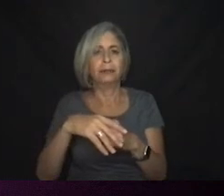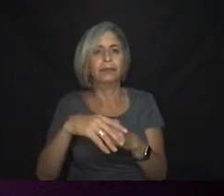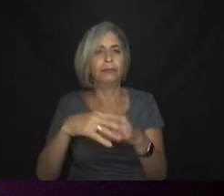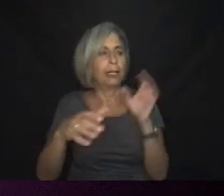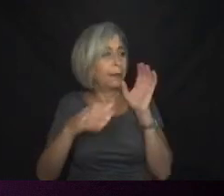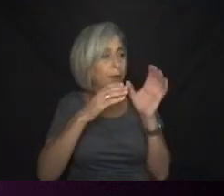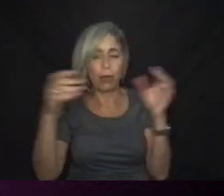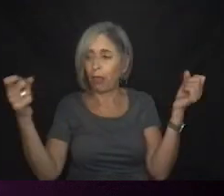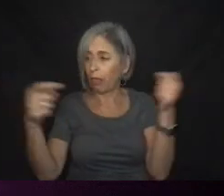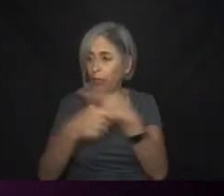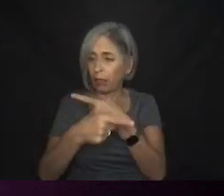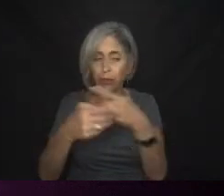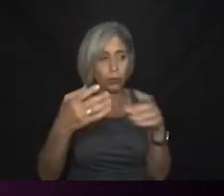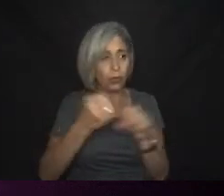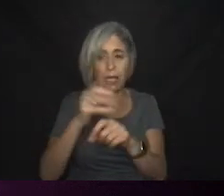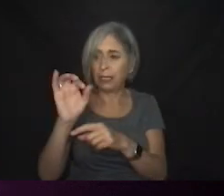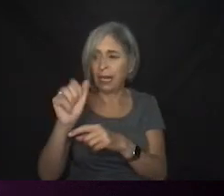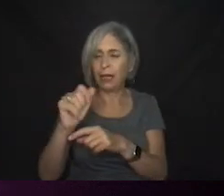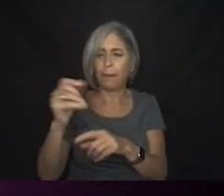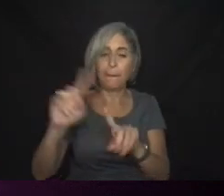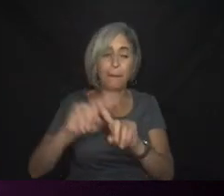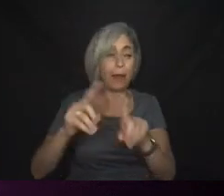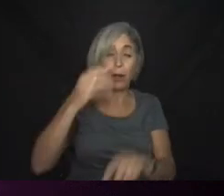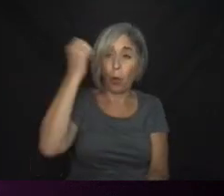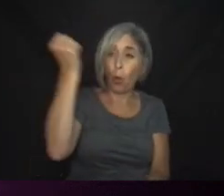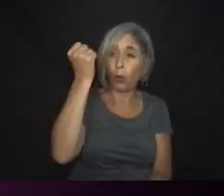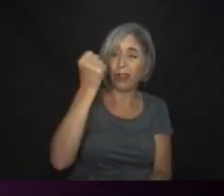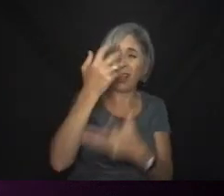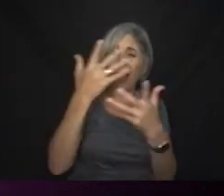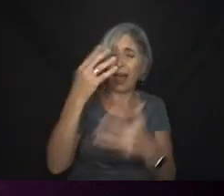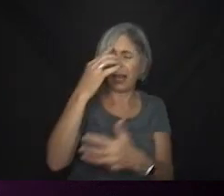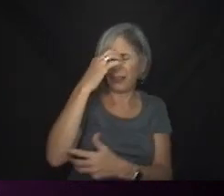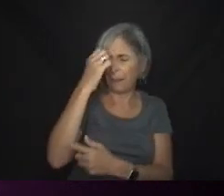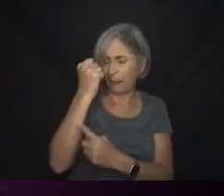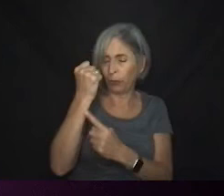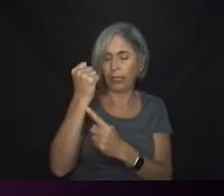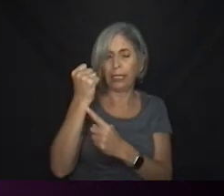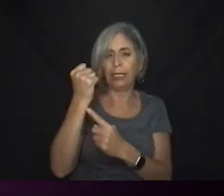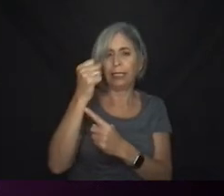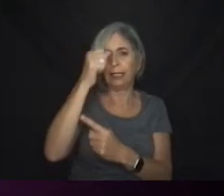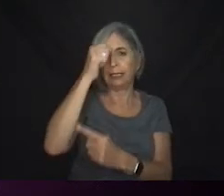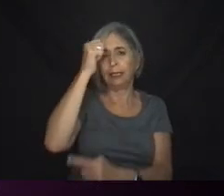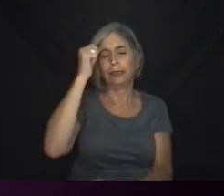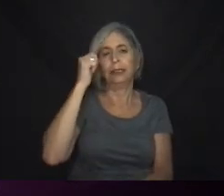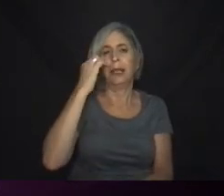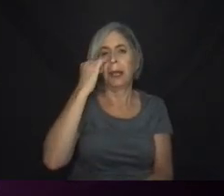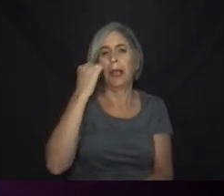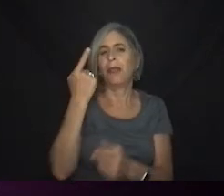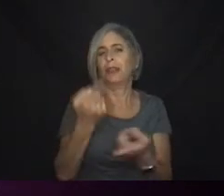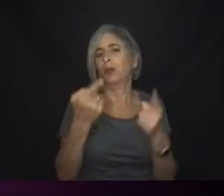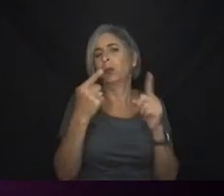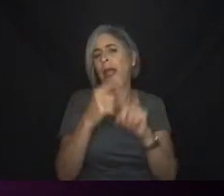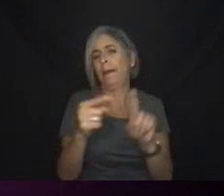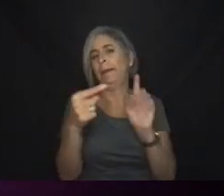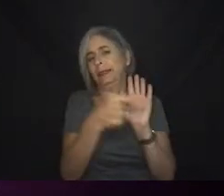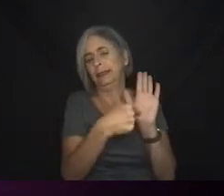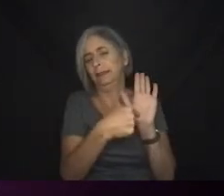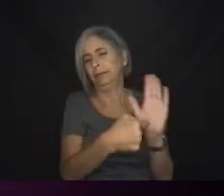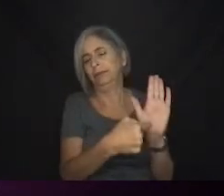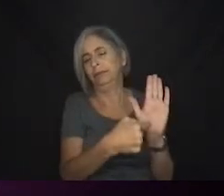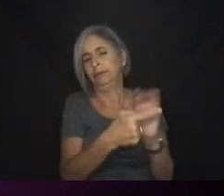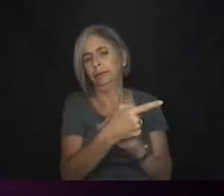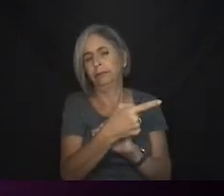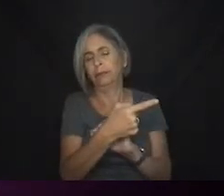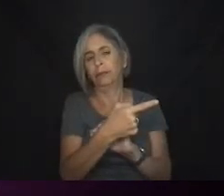get data occasionally, but it'll hold a lot in its memory, and then your app will talk to. This is kind of the diagram that's going to happen. But then